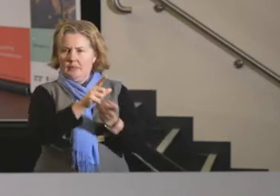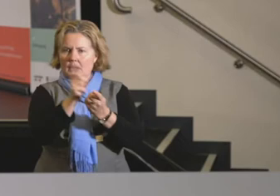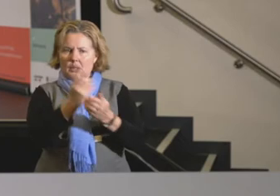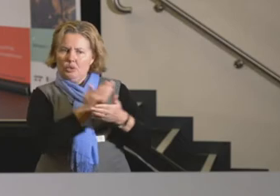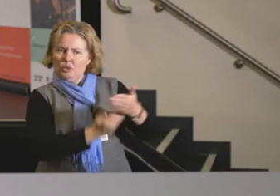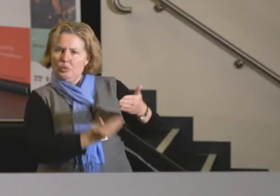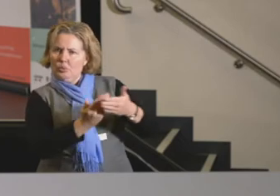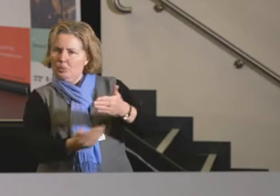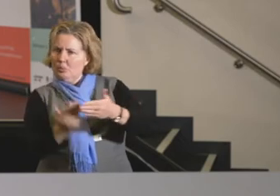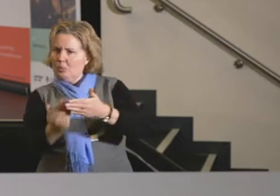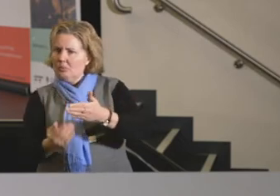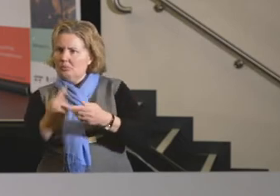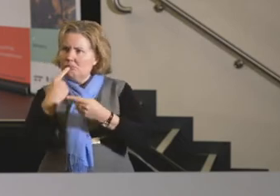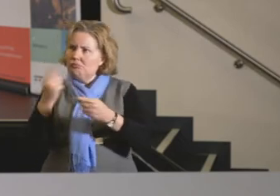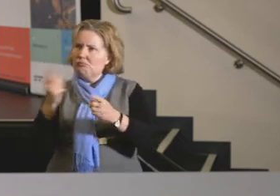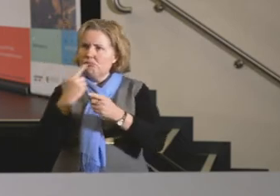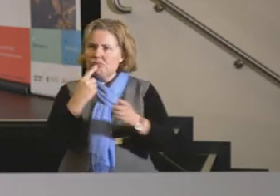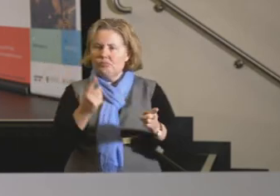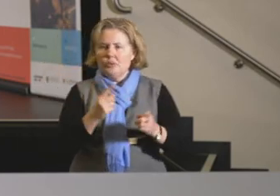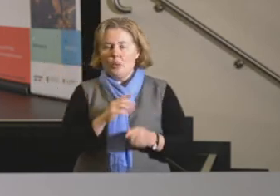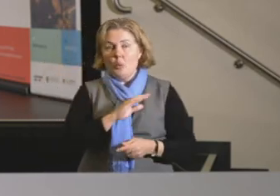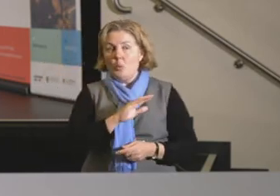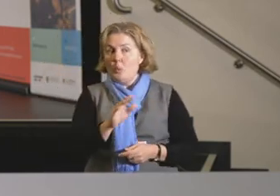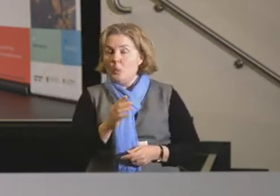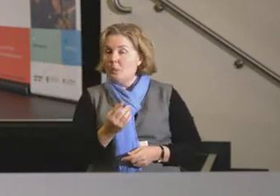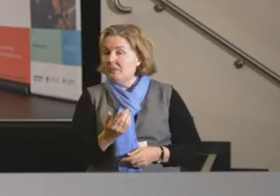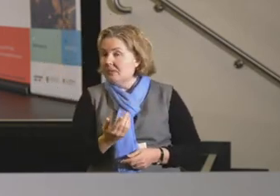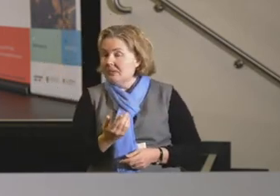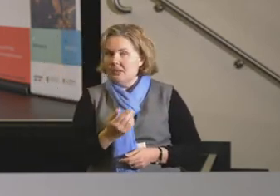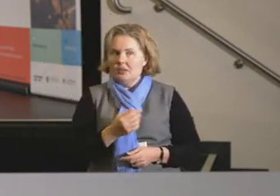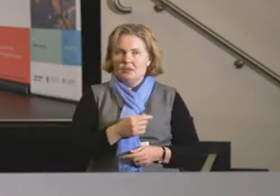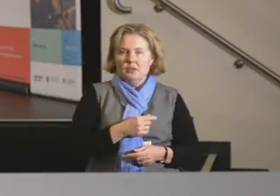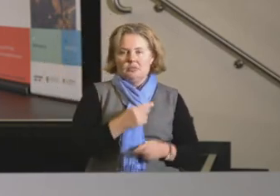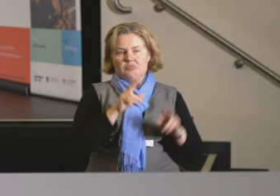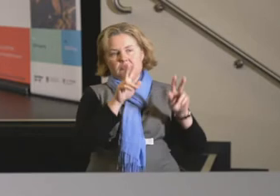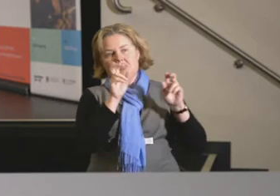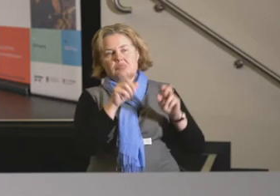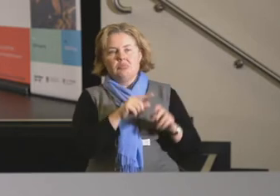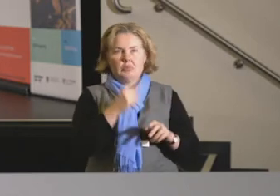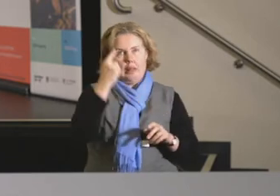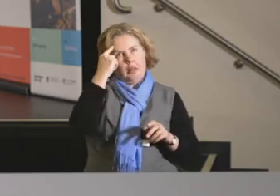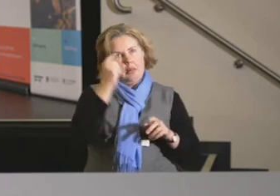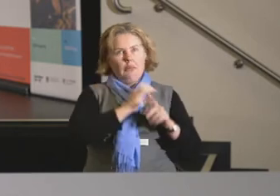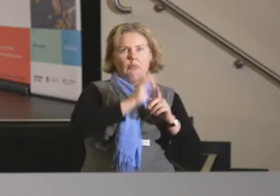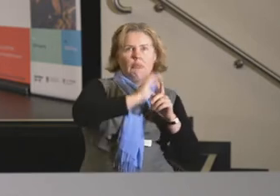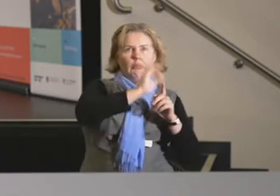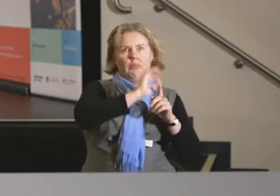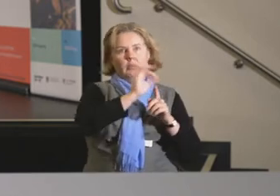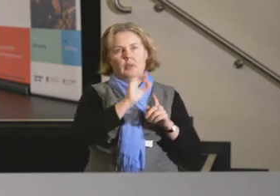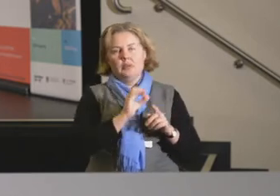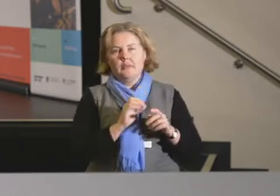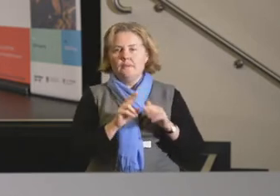that all the so-called, you know, progressive forces, or